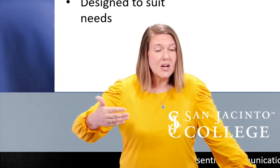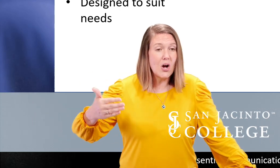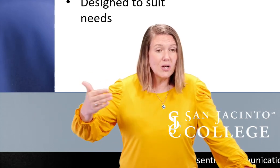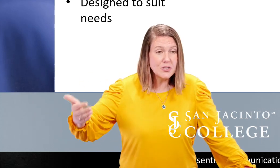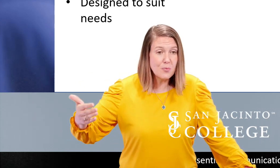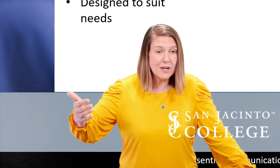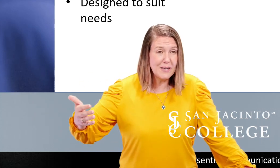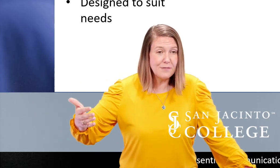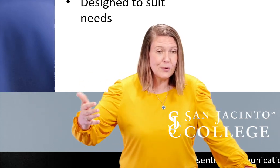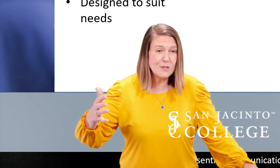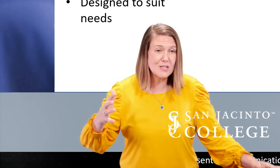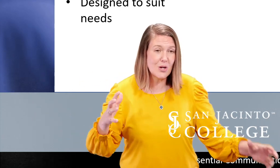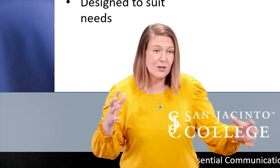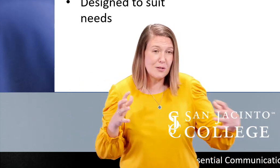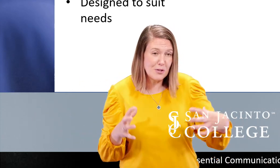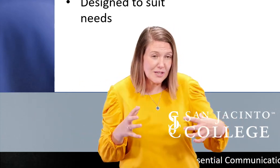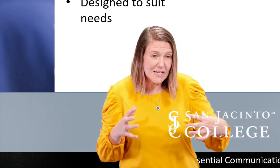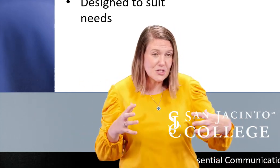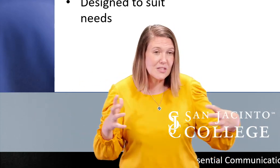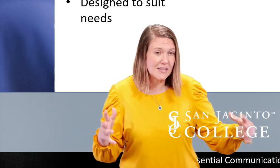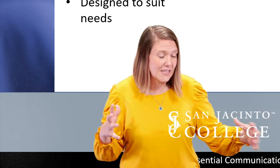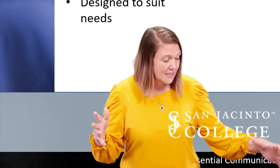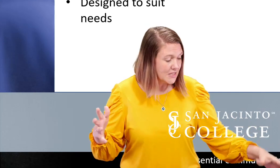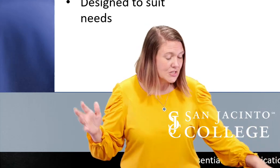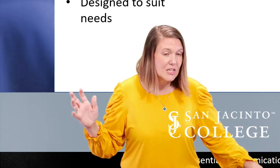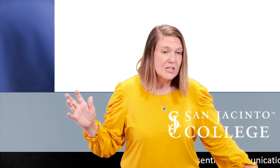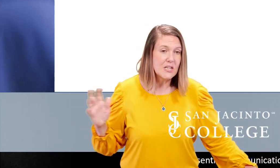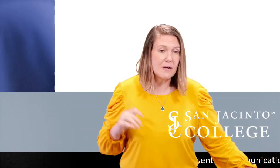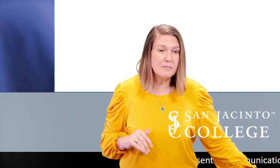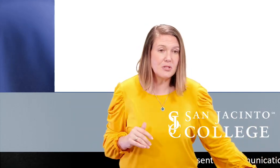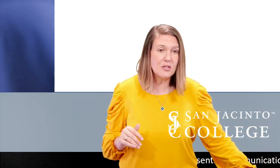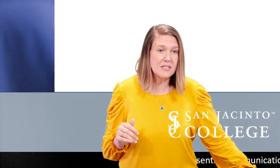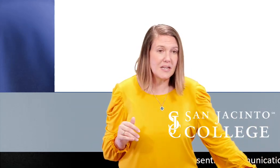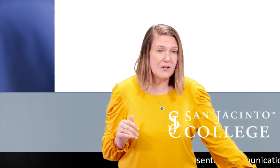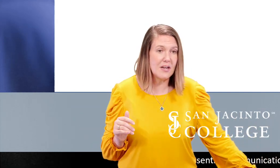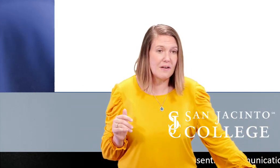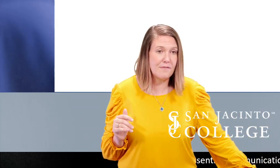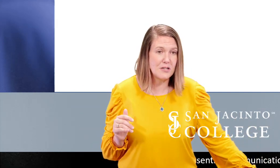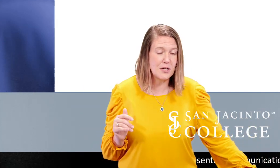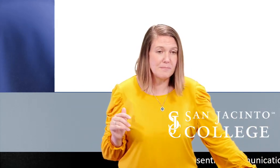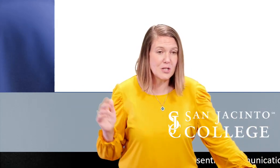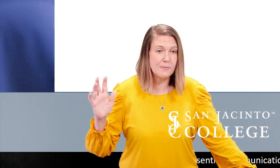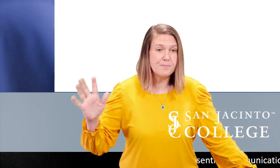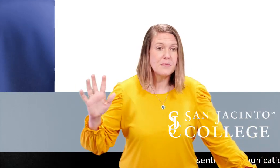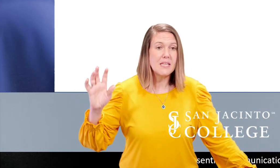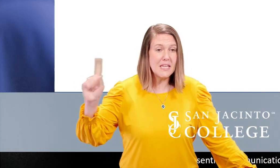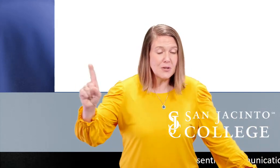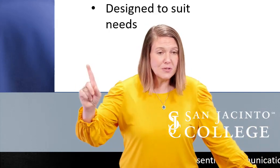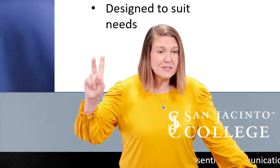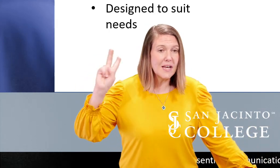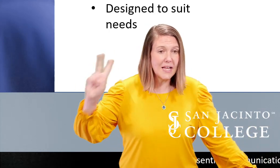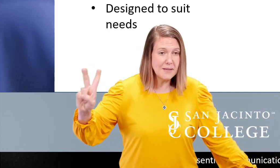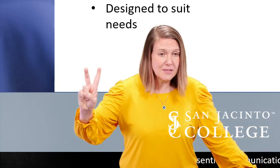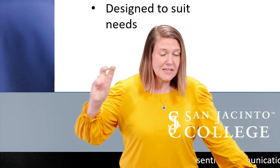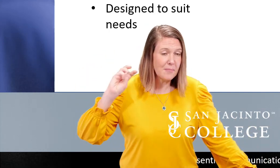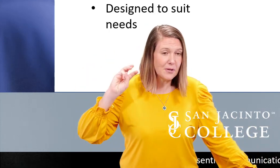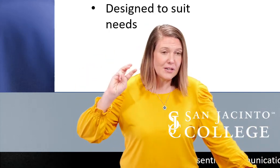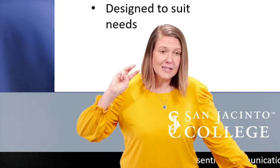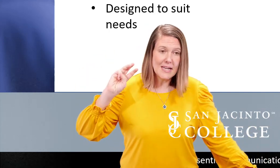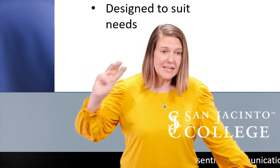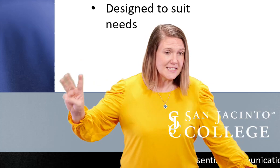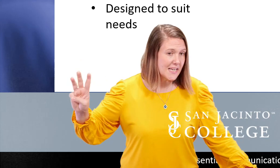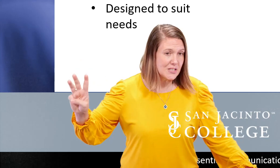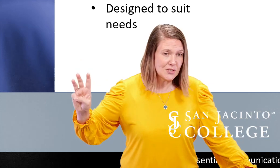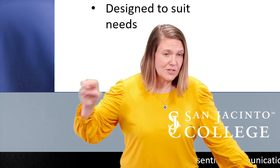that's also what influences our communication that then leads to this area of friendship. So equals unlimited